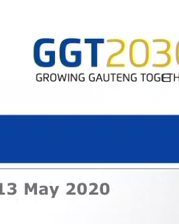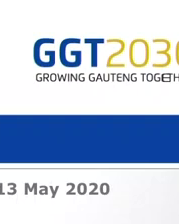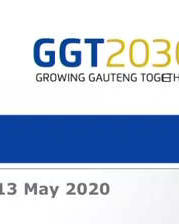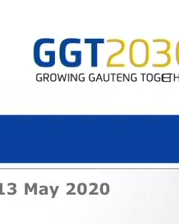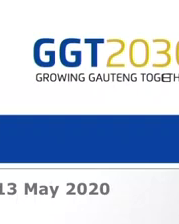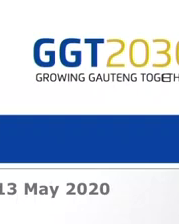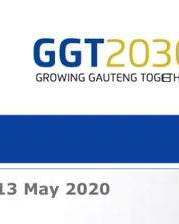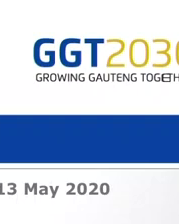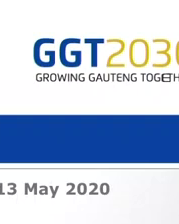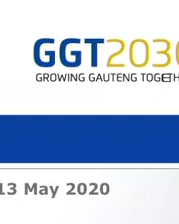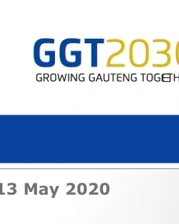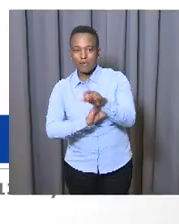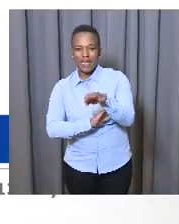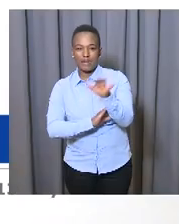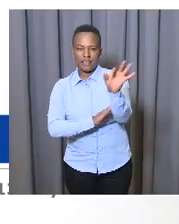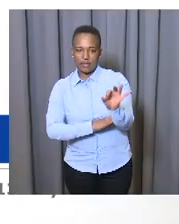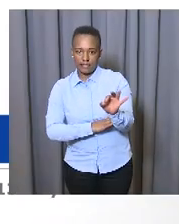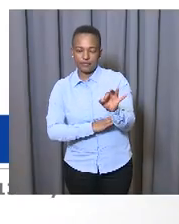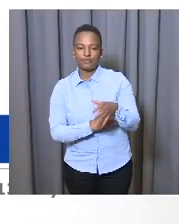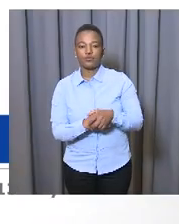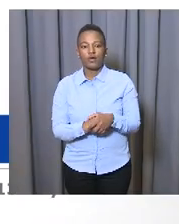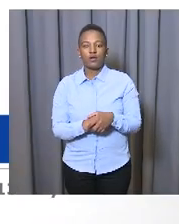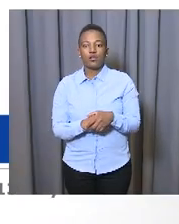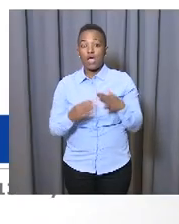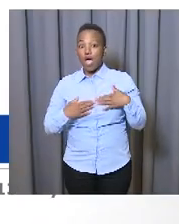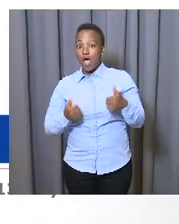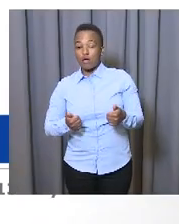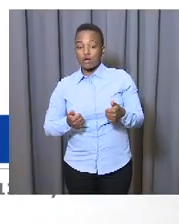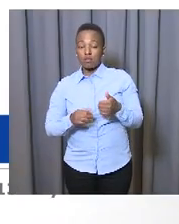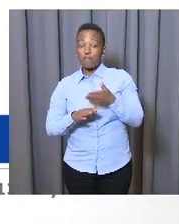is important for us. More recoveries,